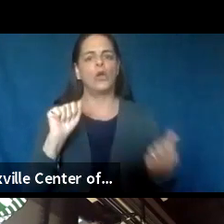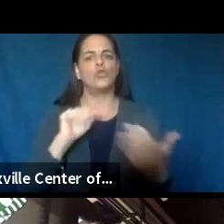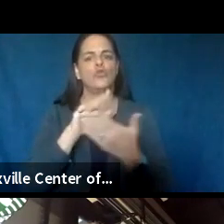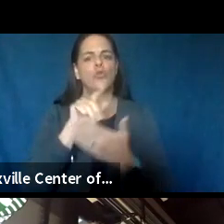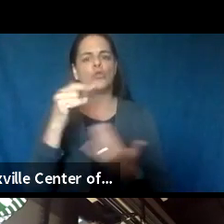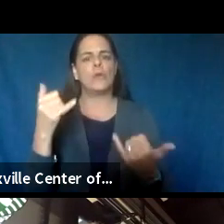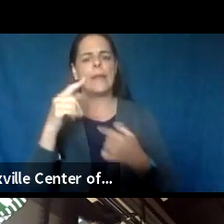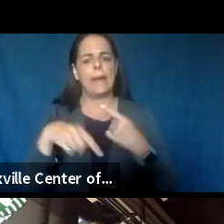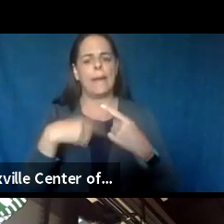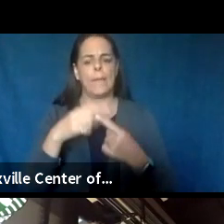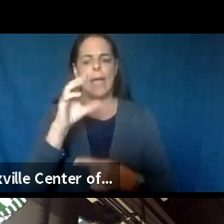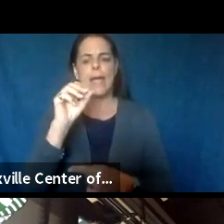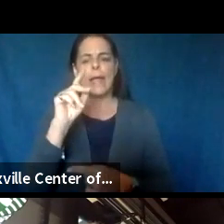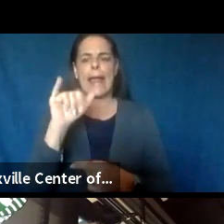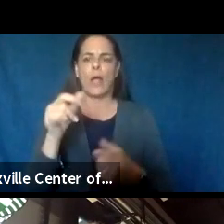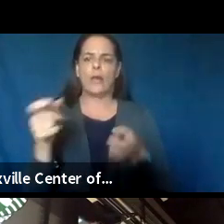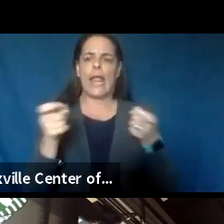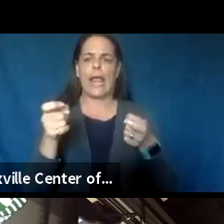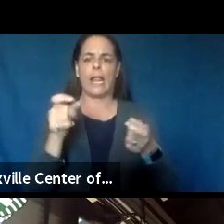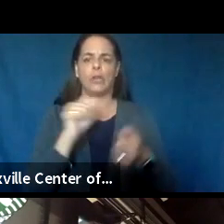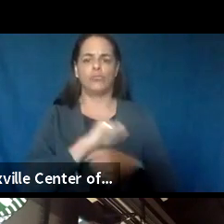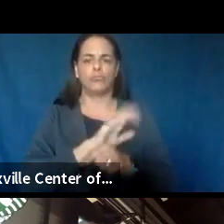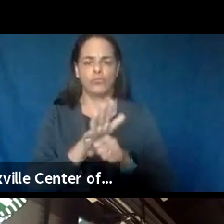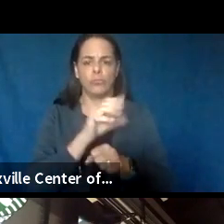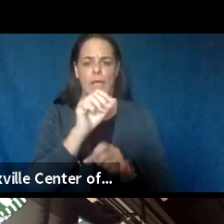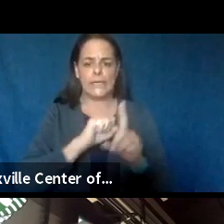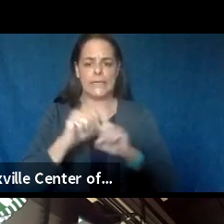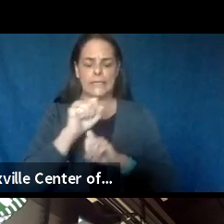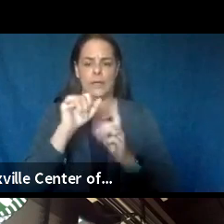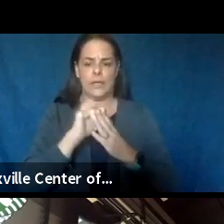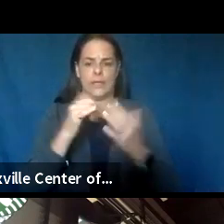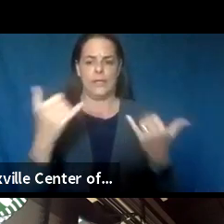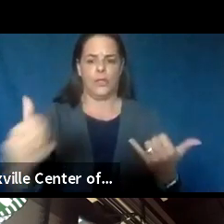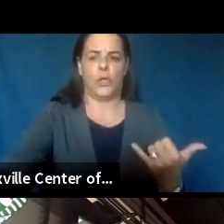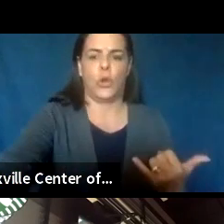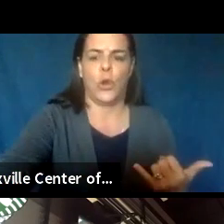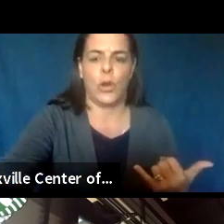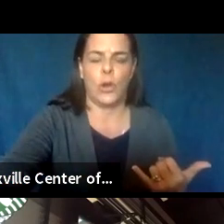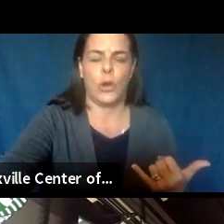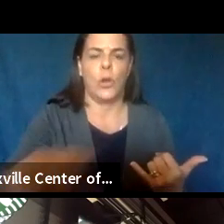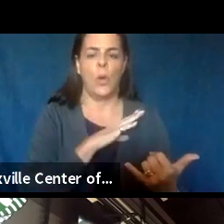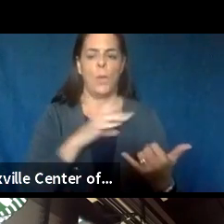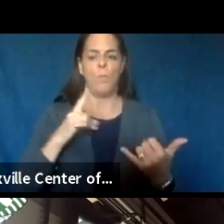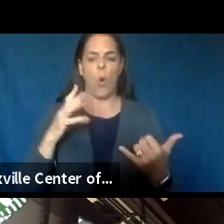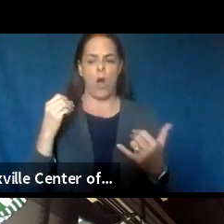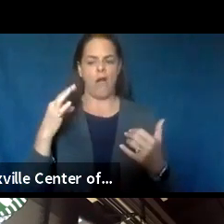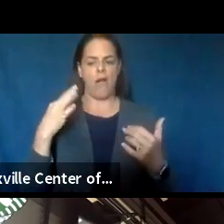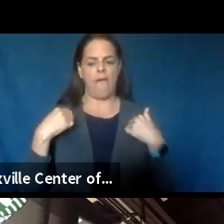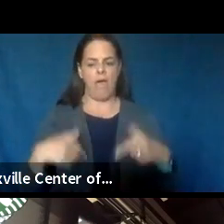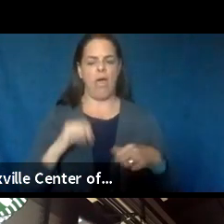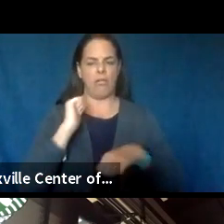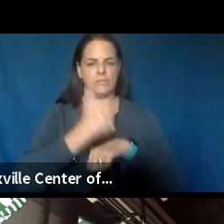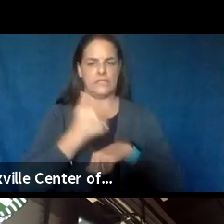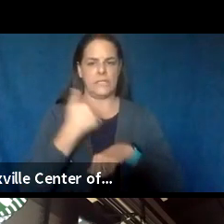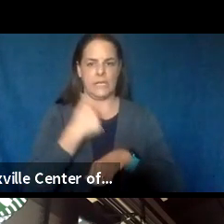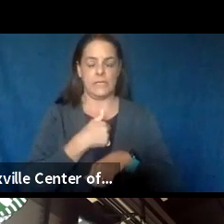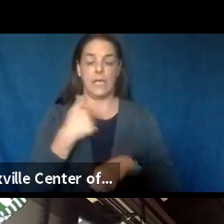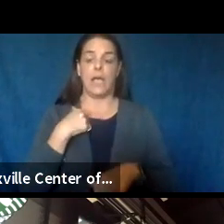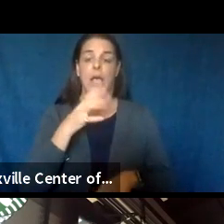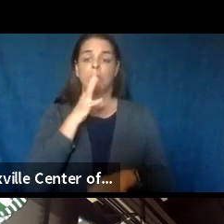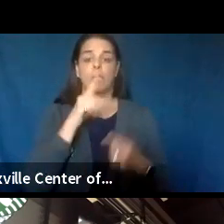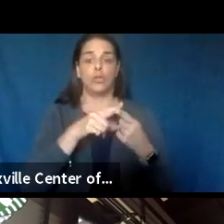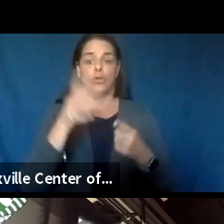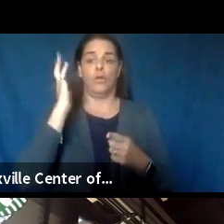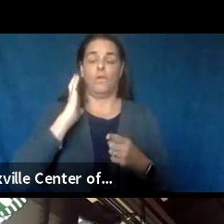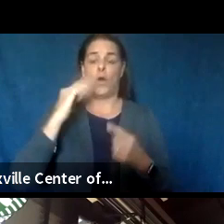today about our county's handling of the coronavirus and the situation that the current edicts of the Board of Health have placed us in. I'm speaking to you as a former healthcare